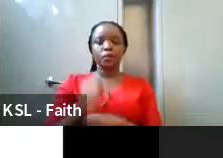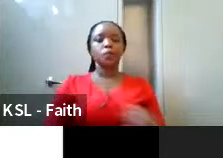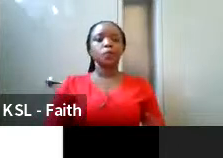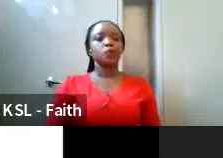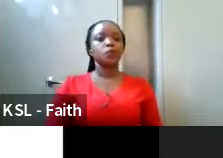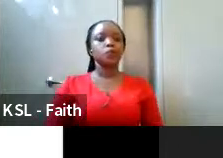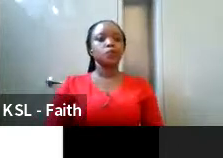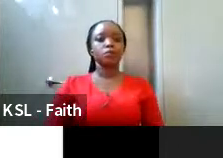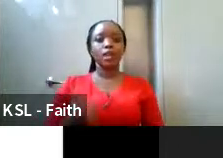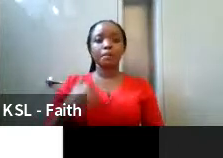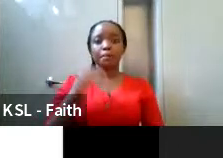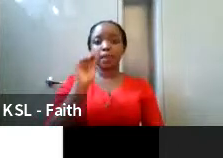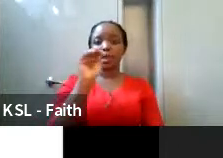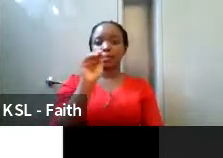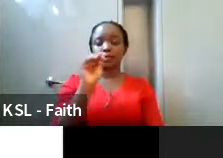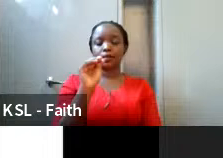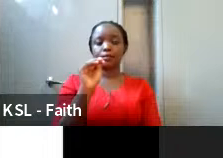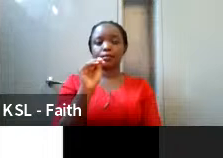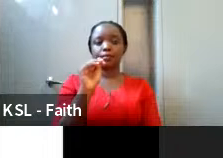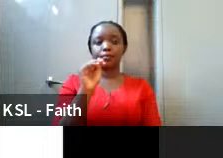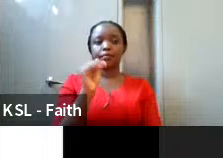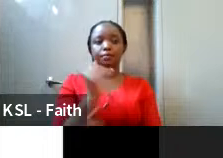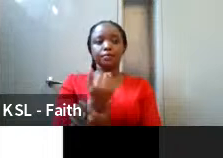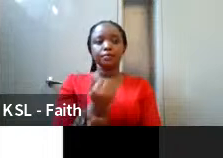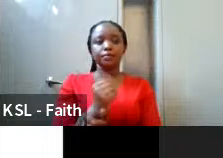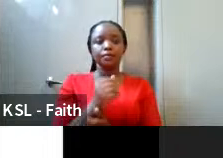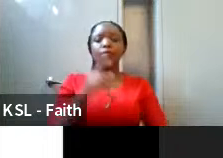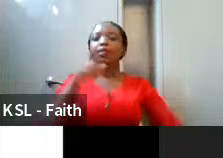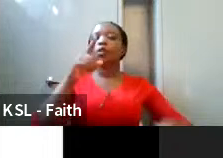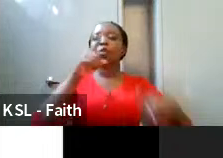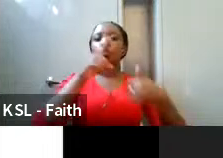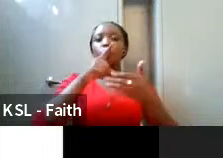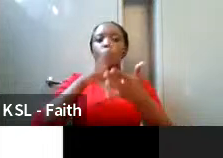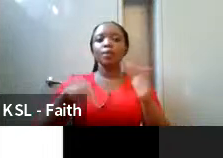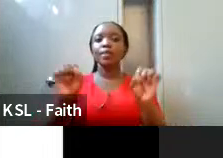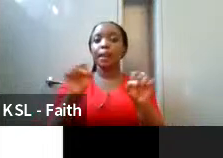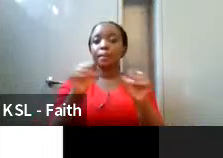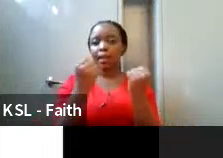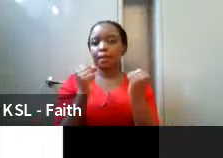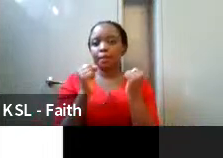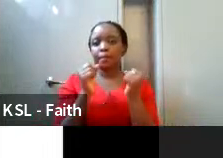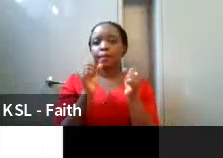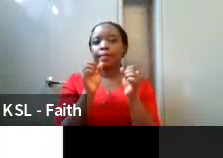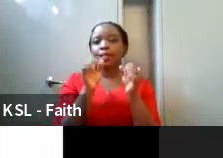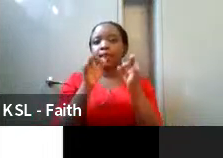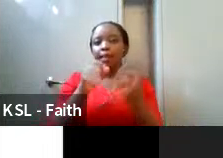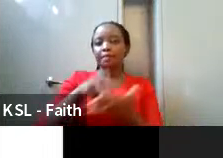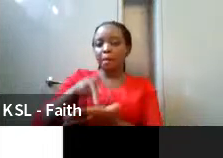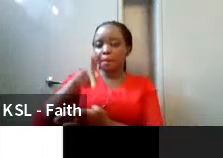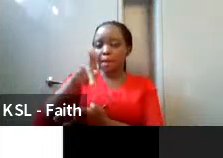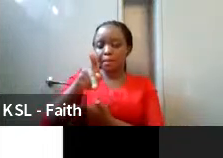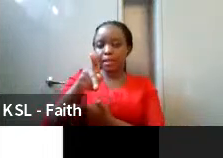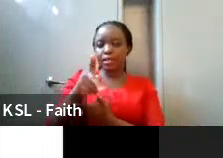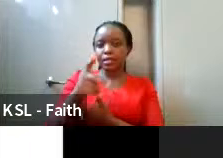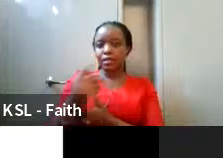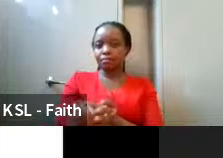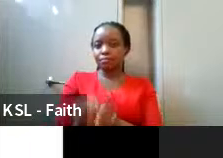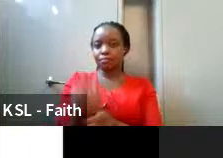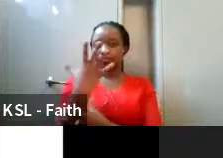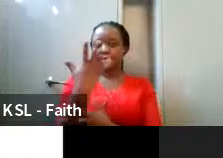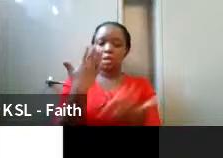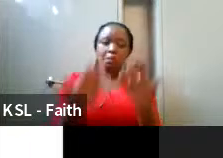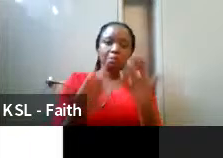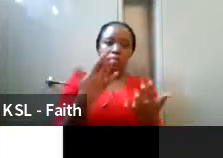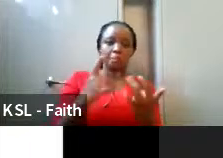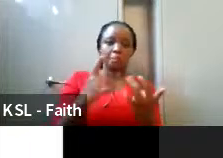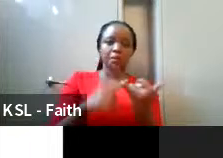I'm asking, what happens if a payment that was made, let's say in